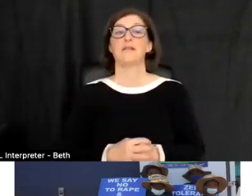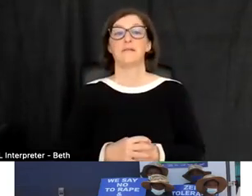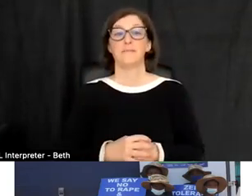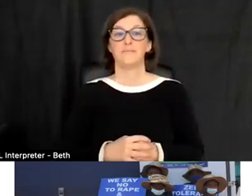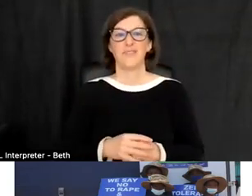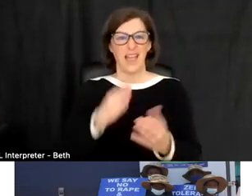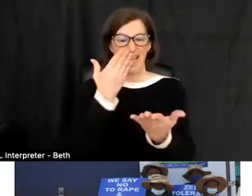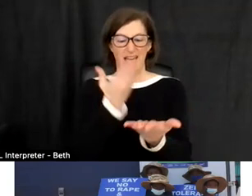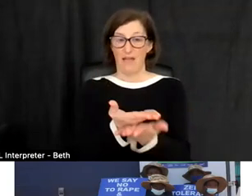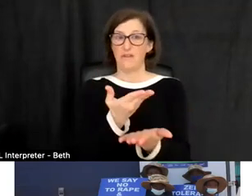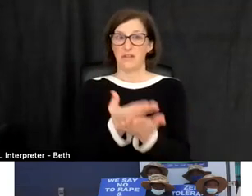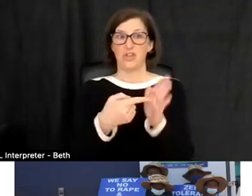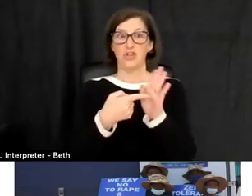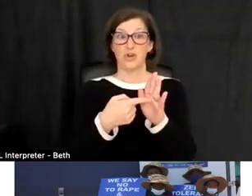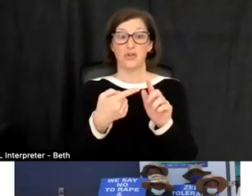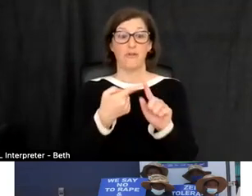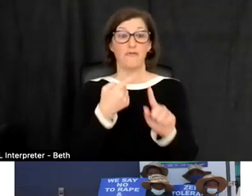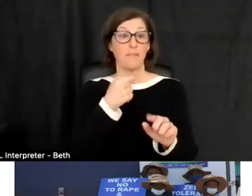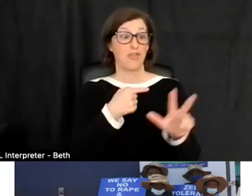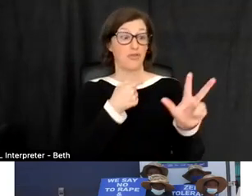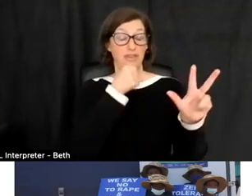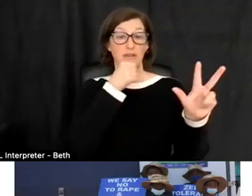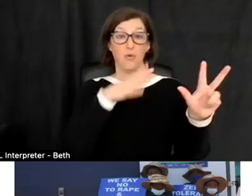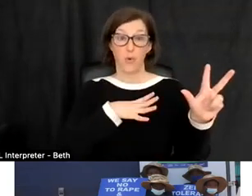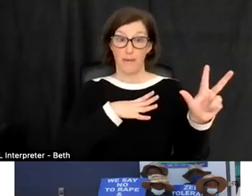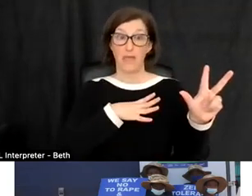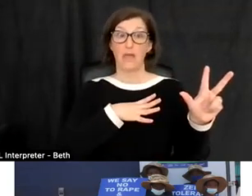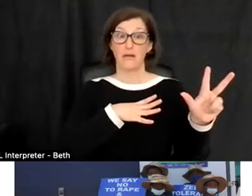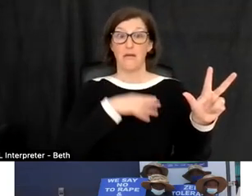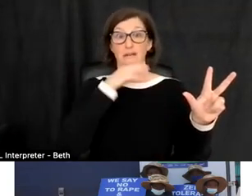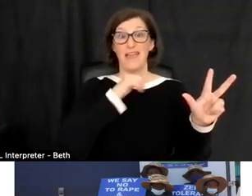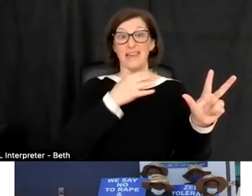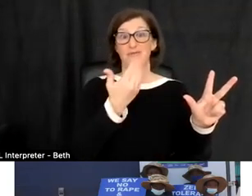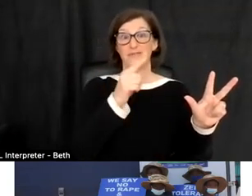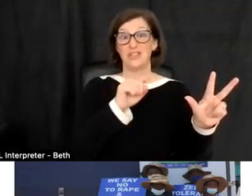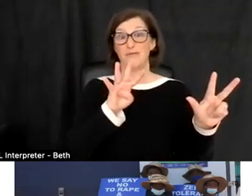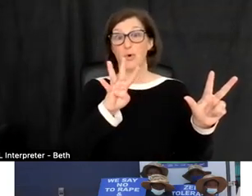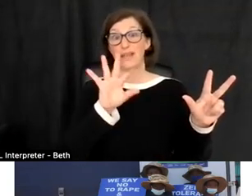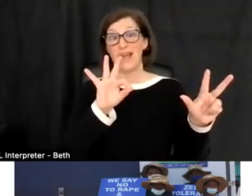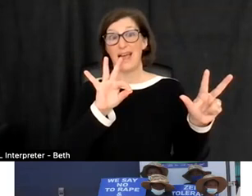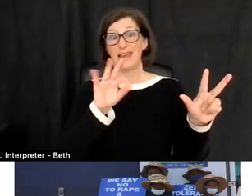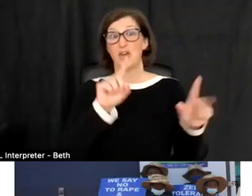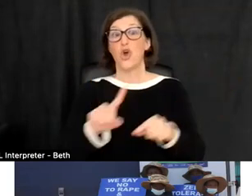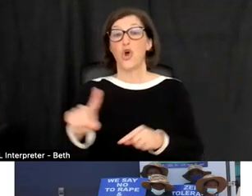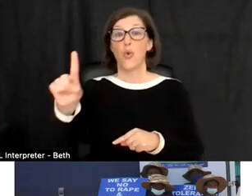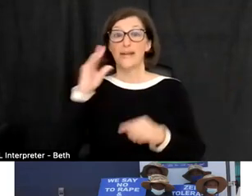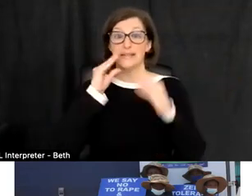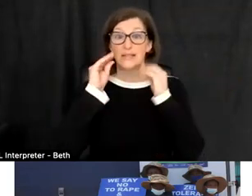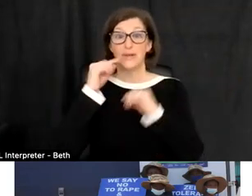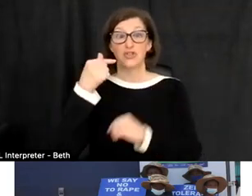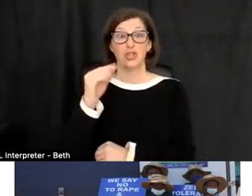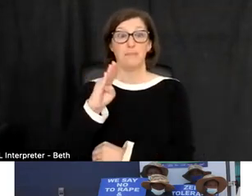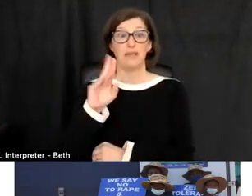evidence has it that 1 in 3 women aged between 15 to 49 have experienced GBV, and 1 in 4